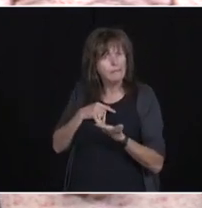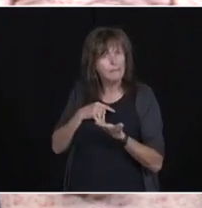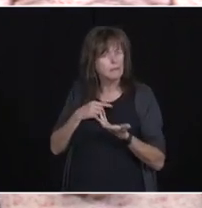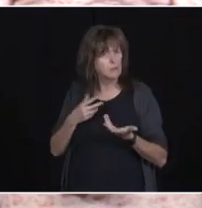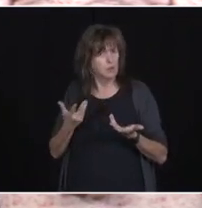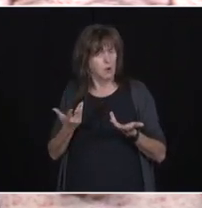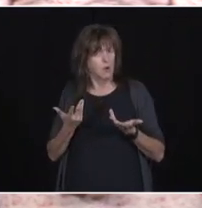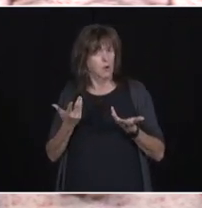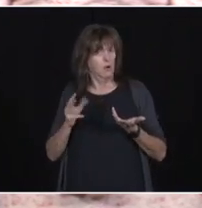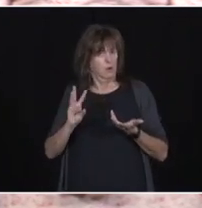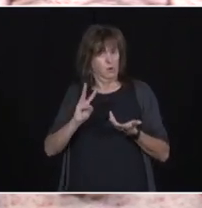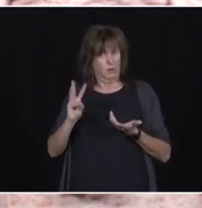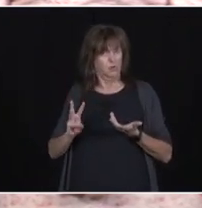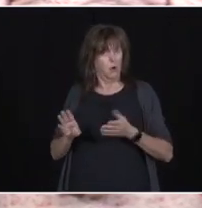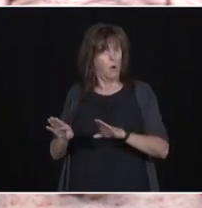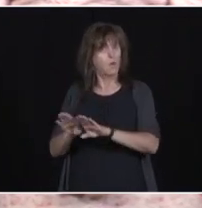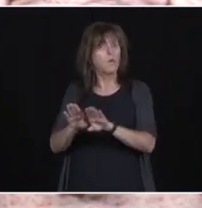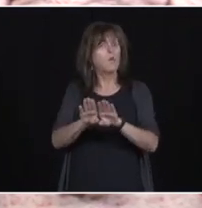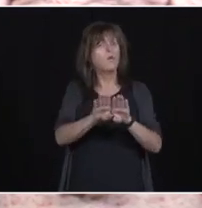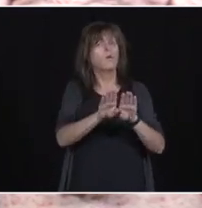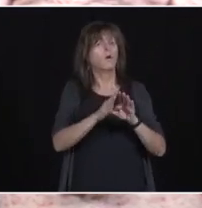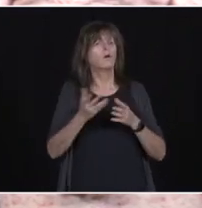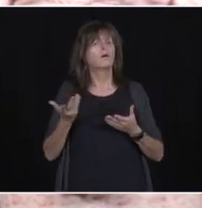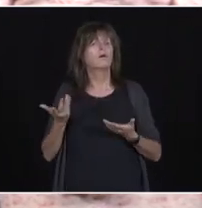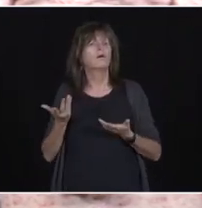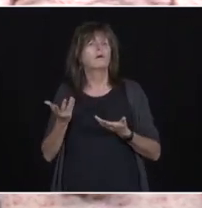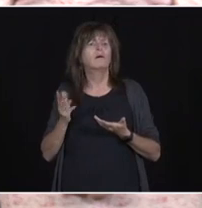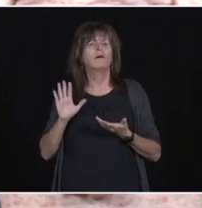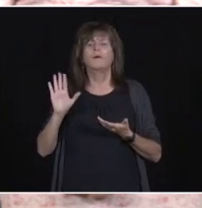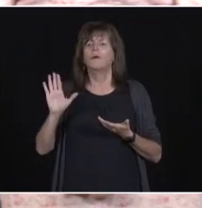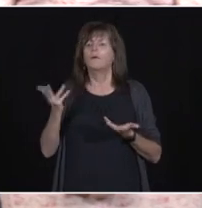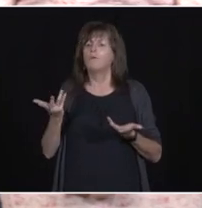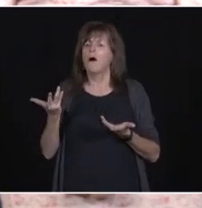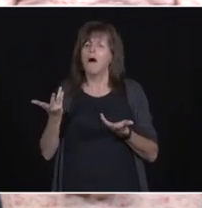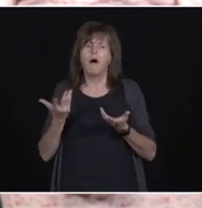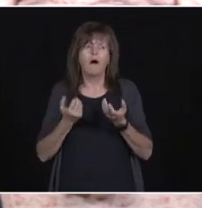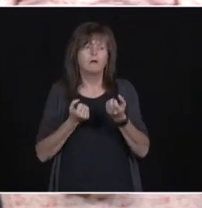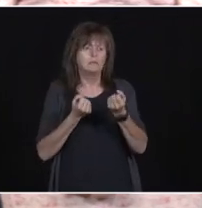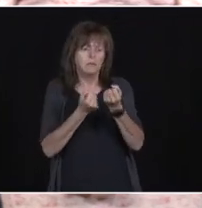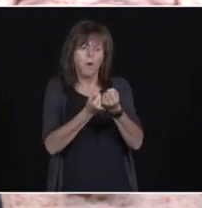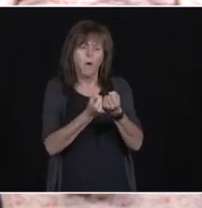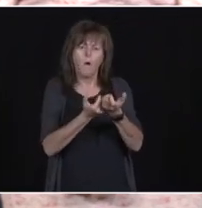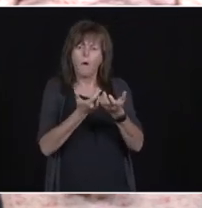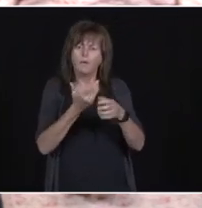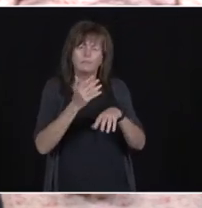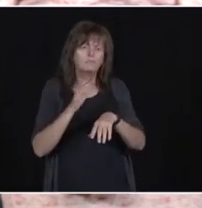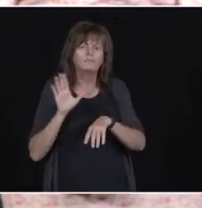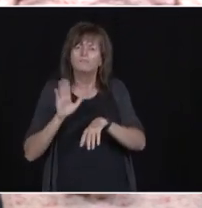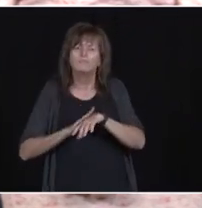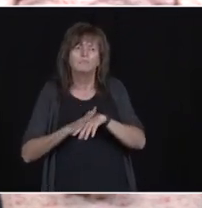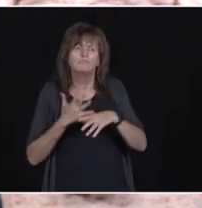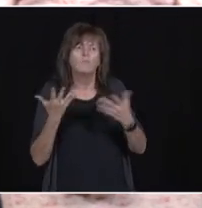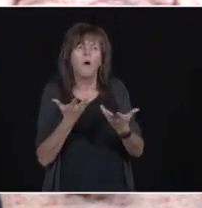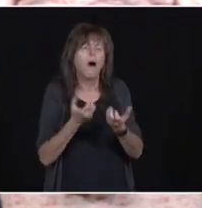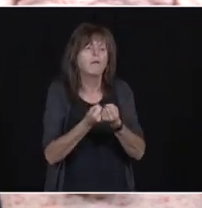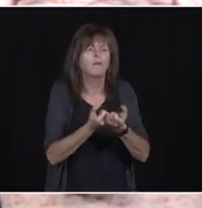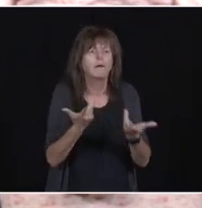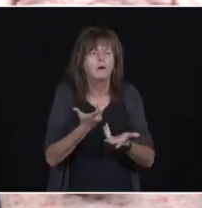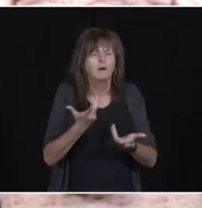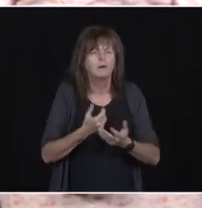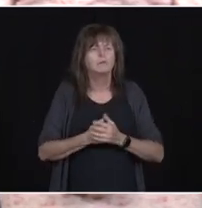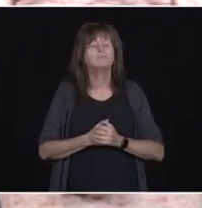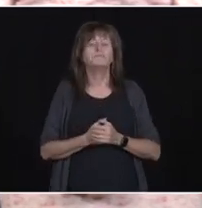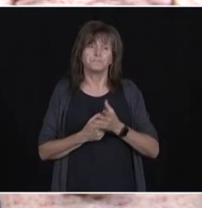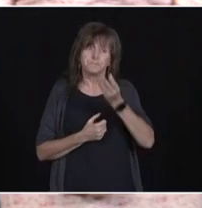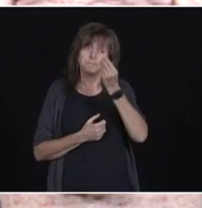Well, there's a raft of different areas, no matter if it's the rent subsidy that we're working with the federal government, that I believe